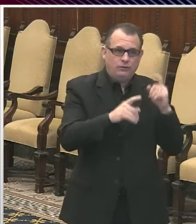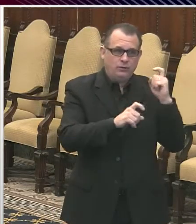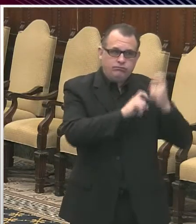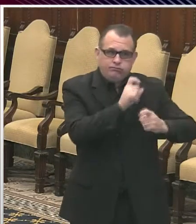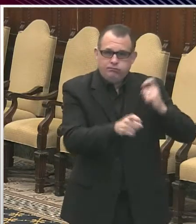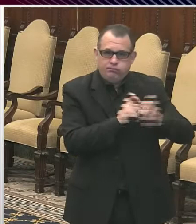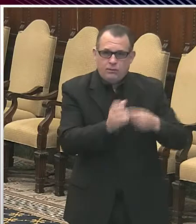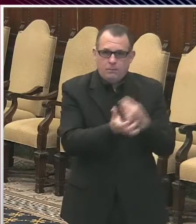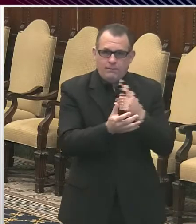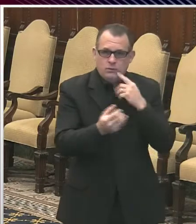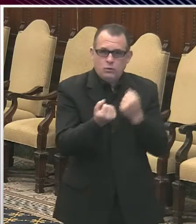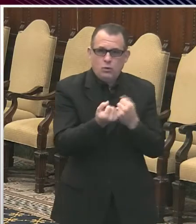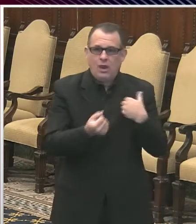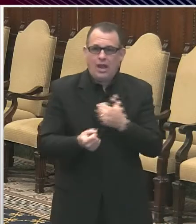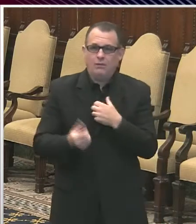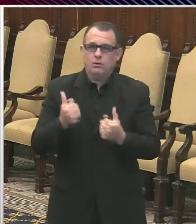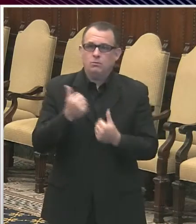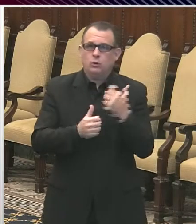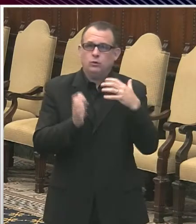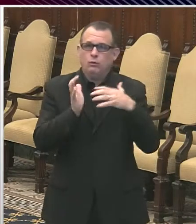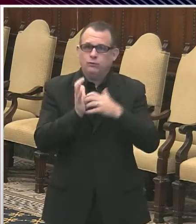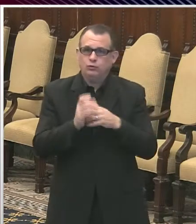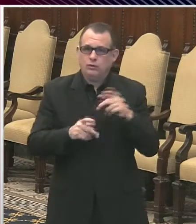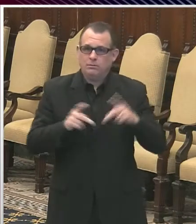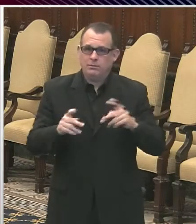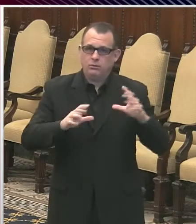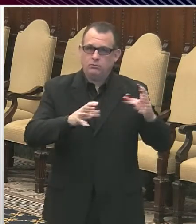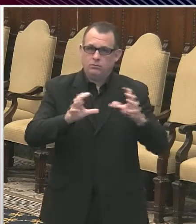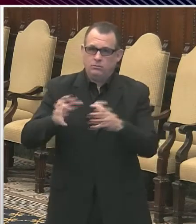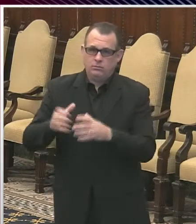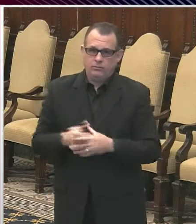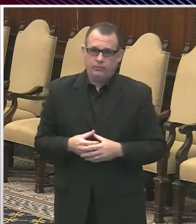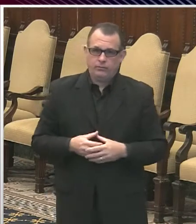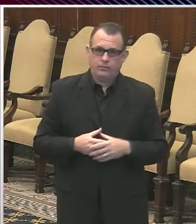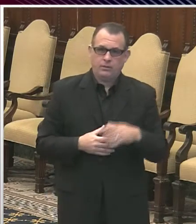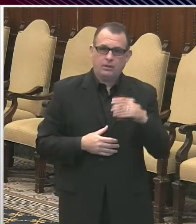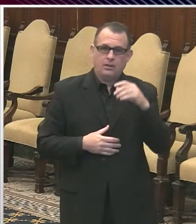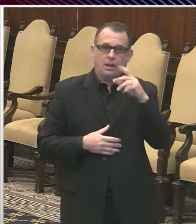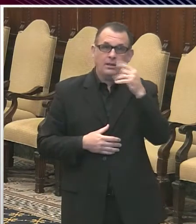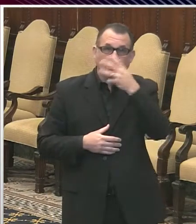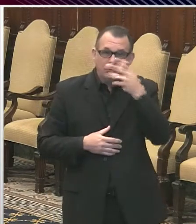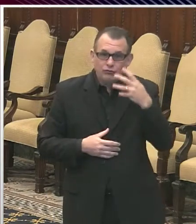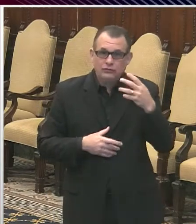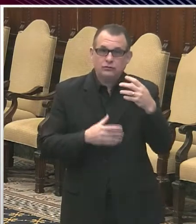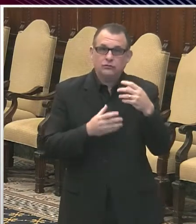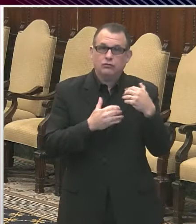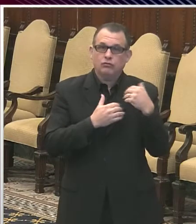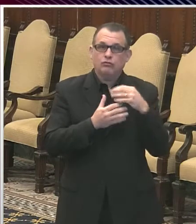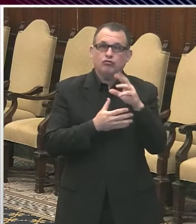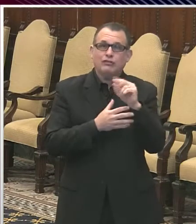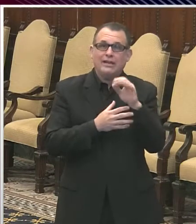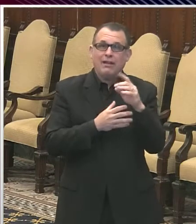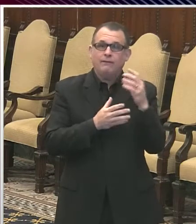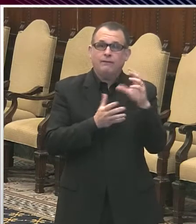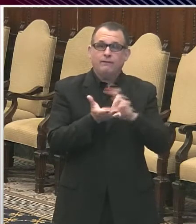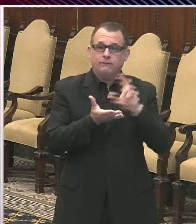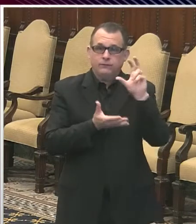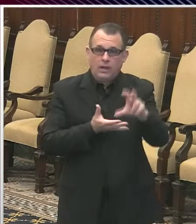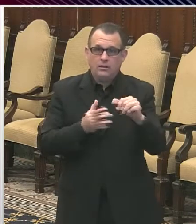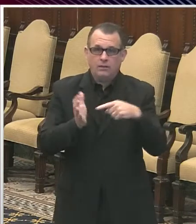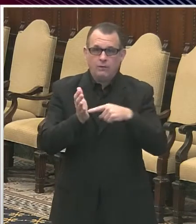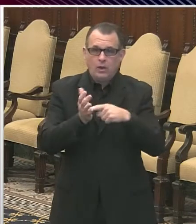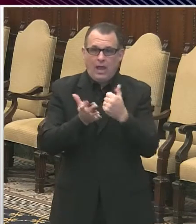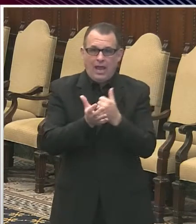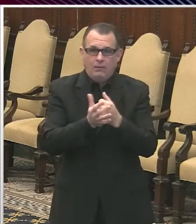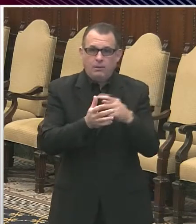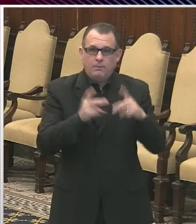vulnerable neighbors. The PA Immigrant Relief Fund is a powerful example of how philanthropy is responding to the immediate demands